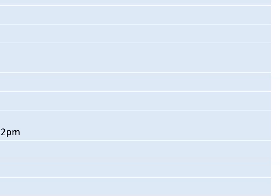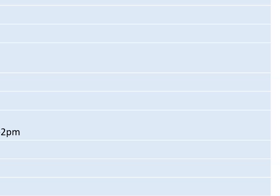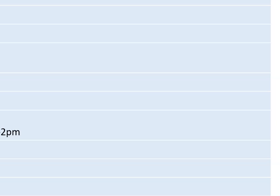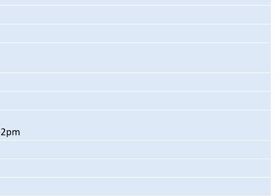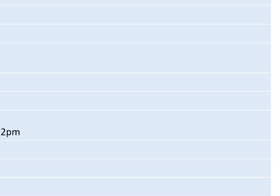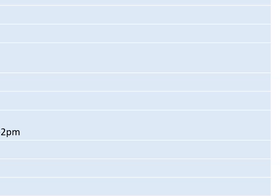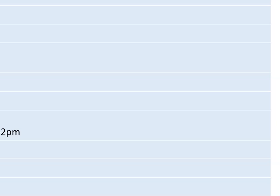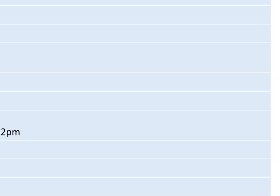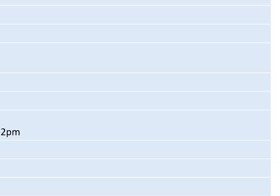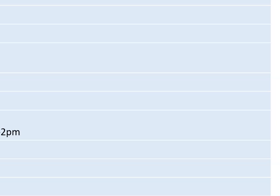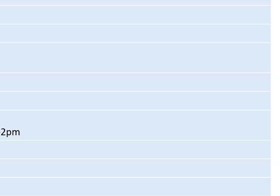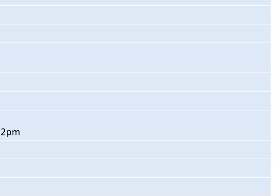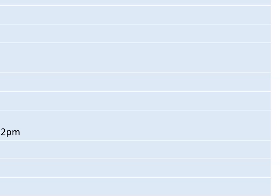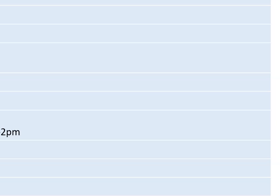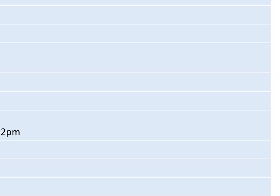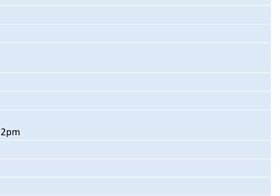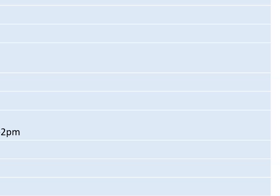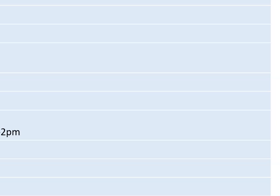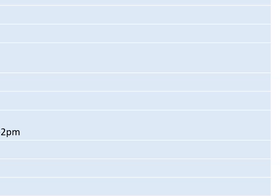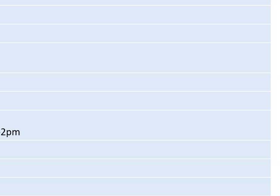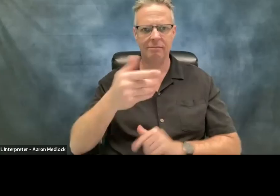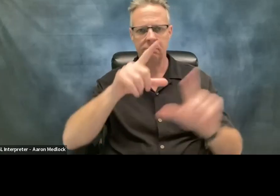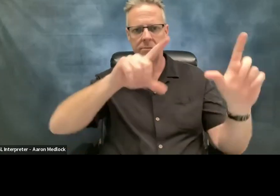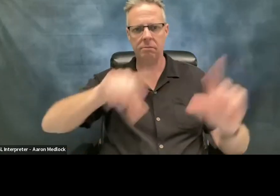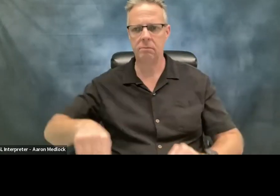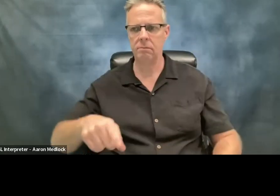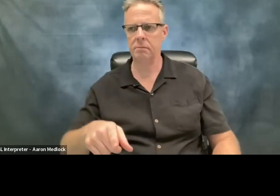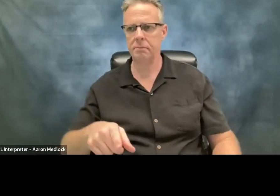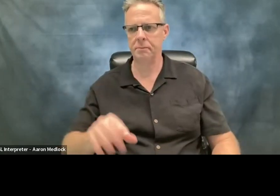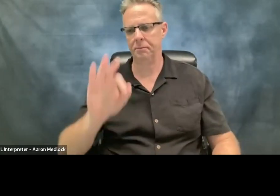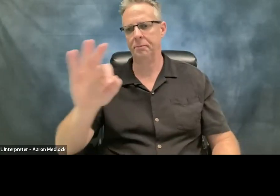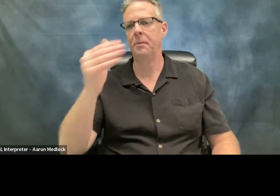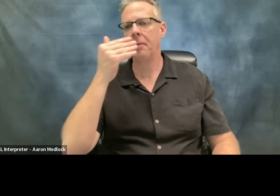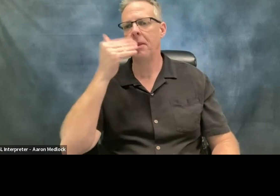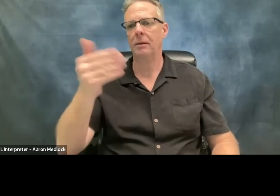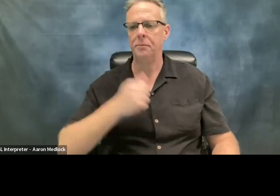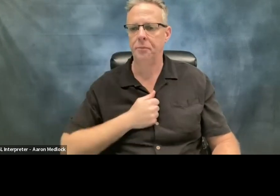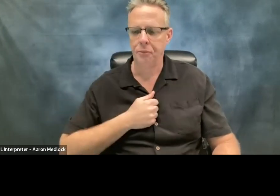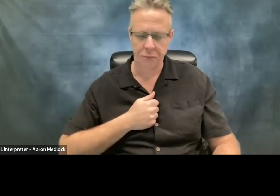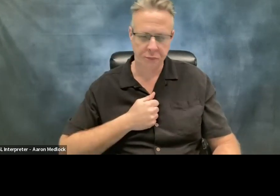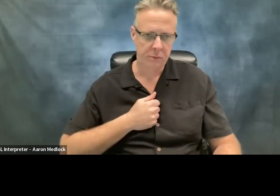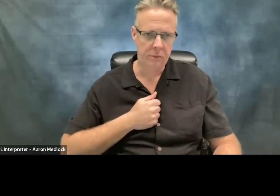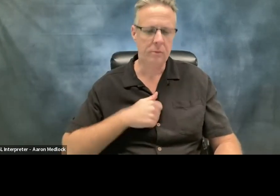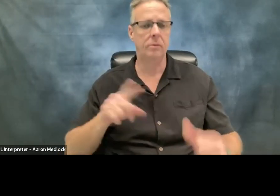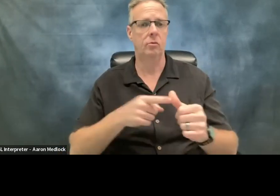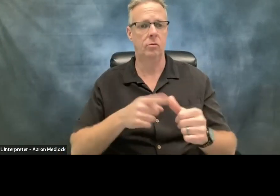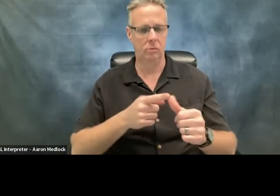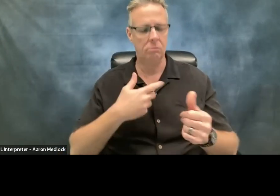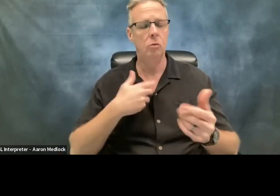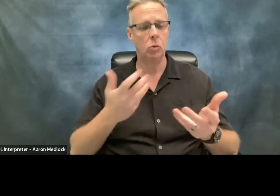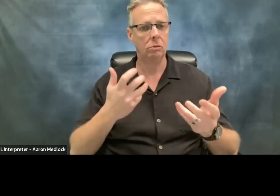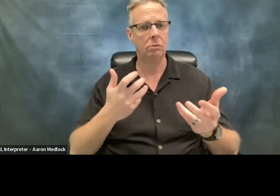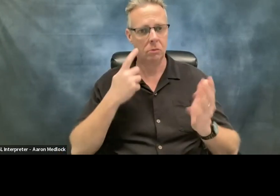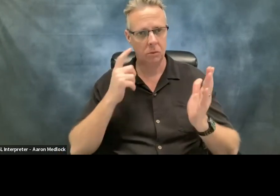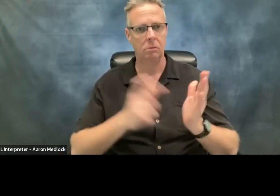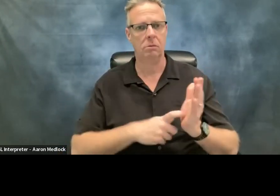before we move into our meeting today. And Chloe, if you don't mind taking the slides down, I think great, thank you. First, I want to acknowledge that